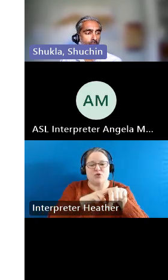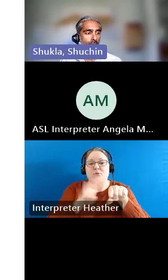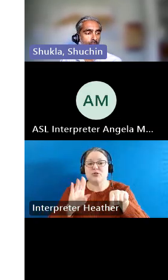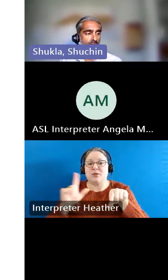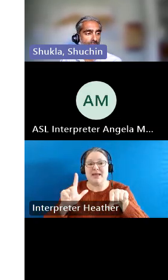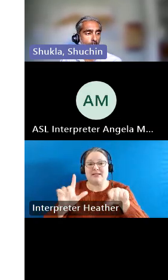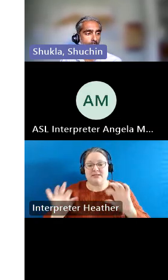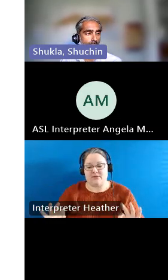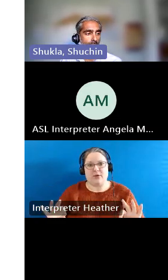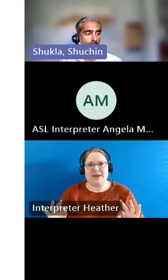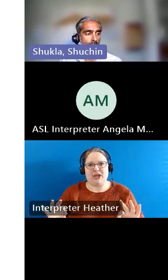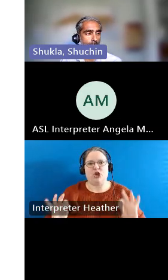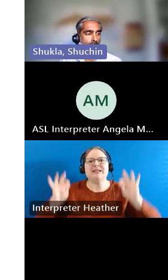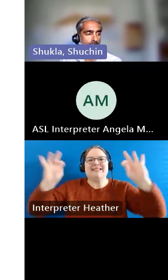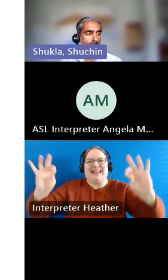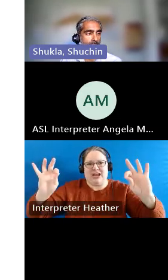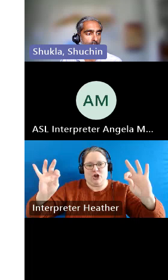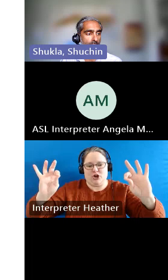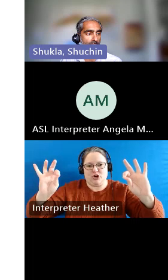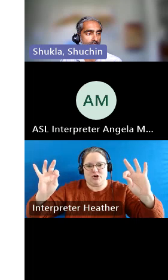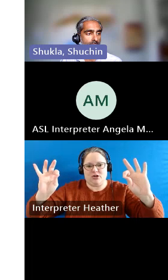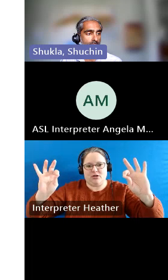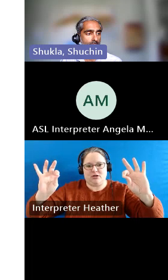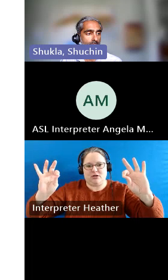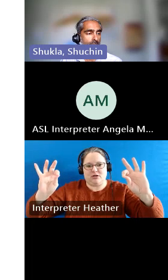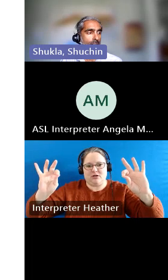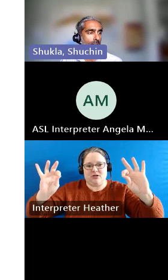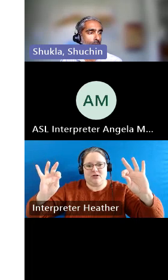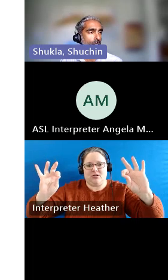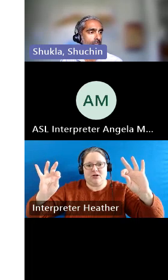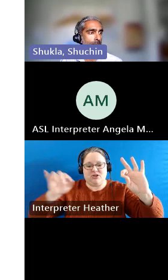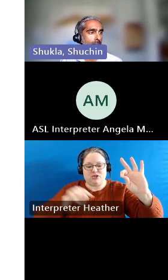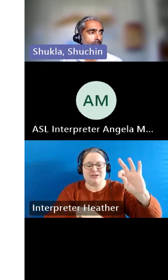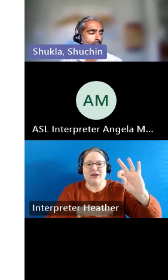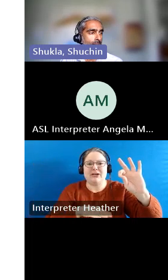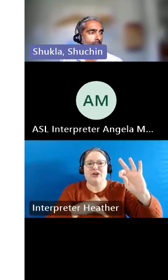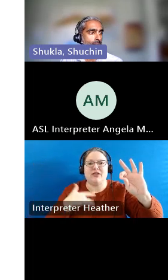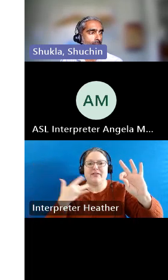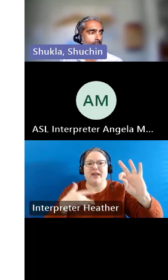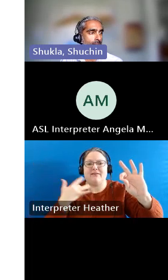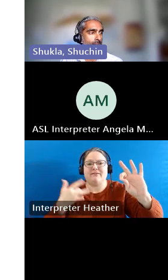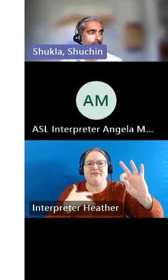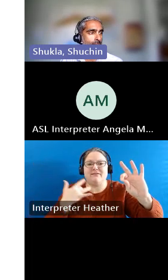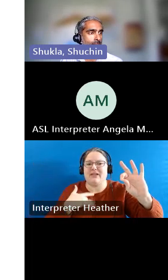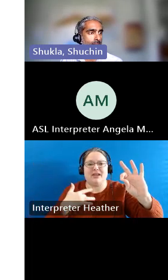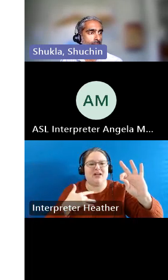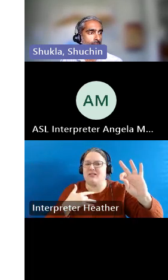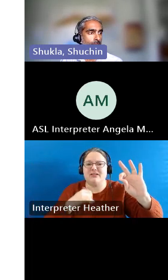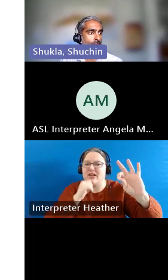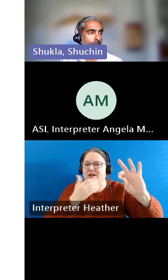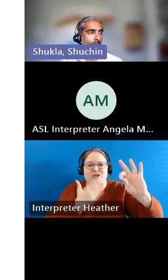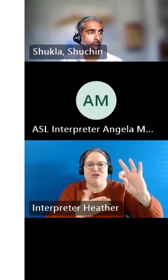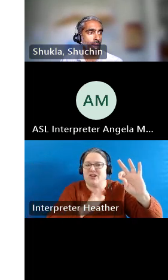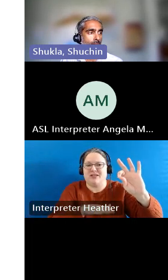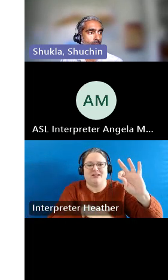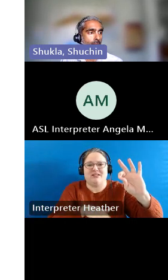here feeling dysphoric. I'm going to make a sad face. It's hard to do it with the mouse. And then this is